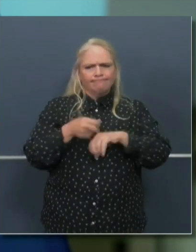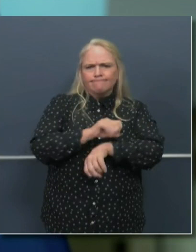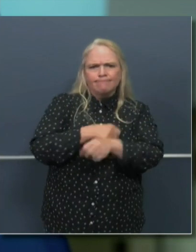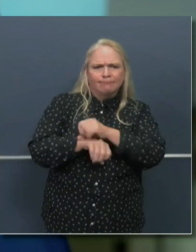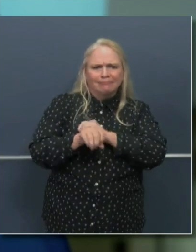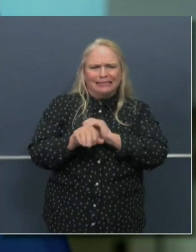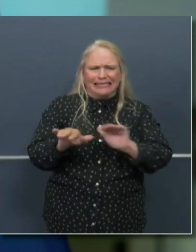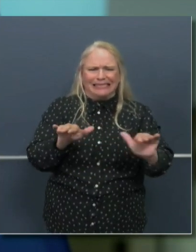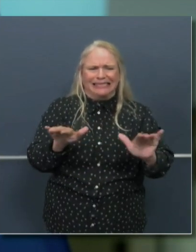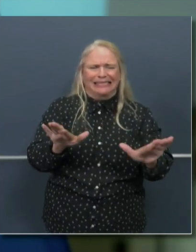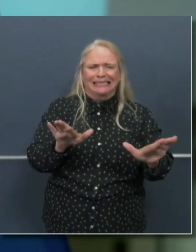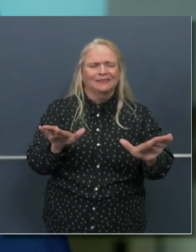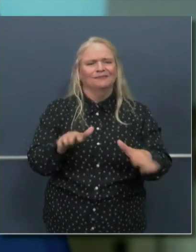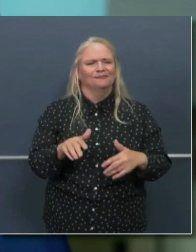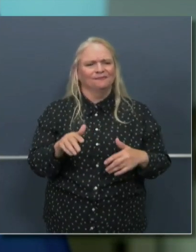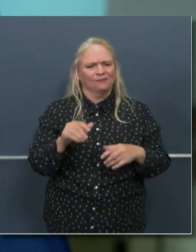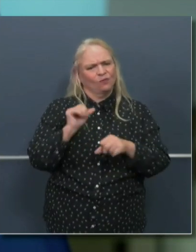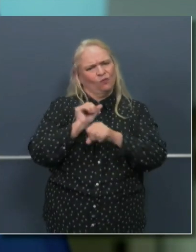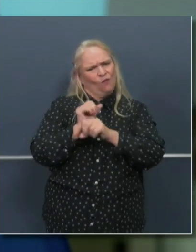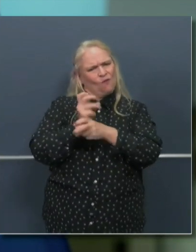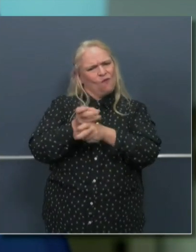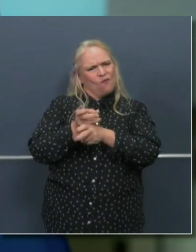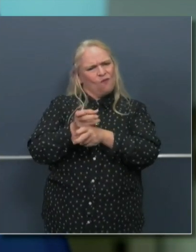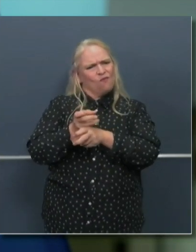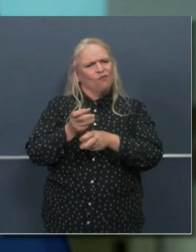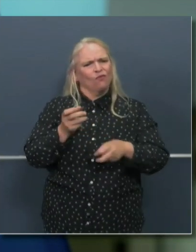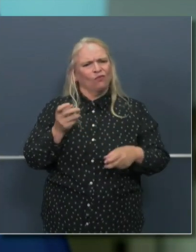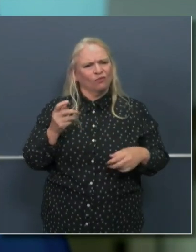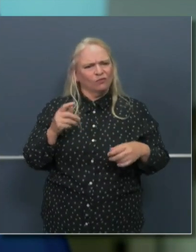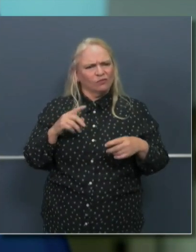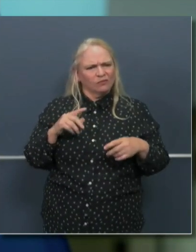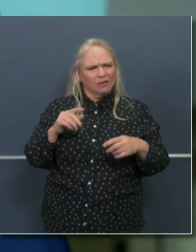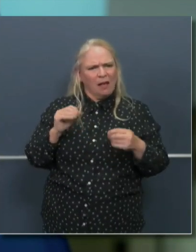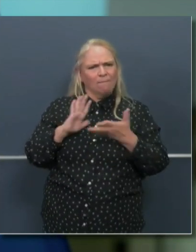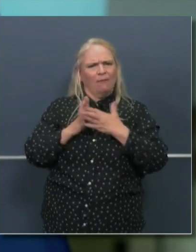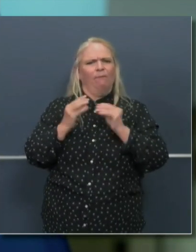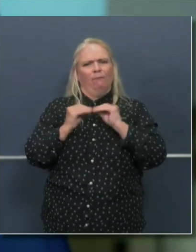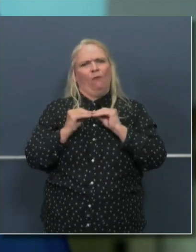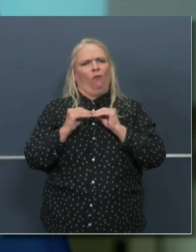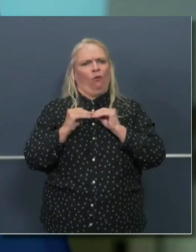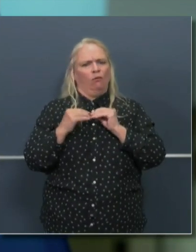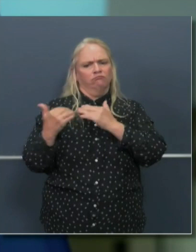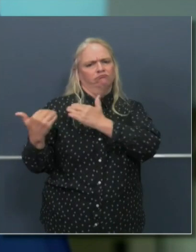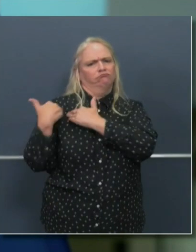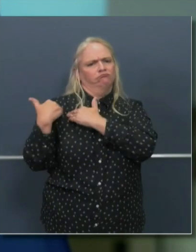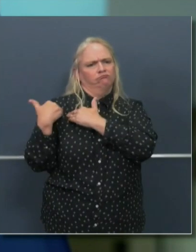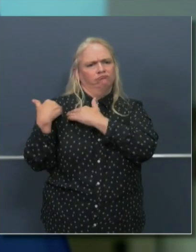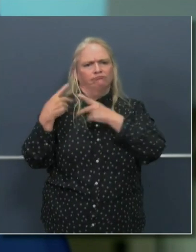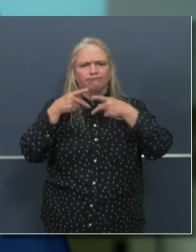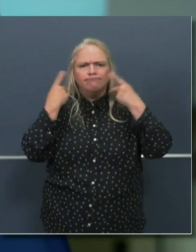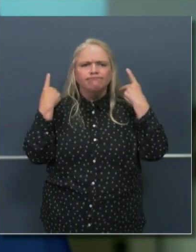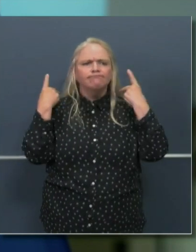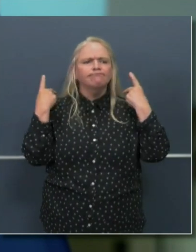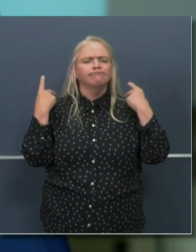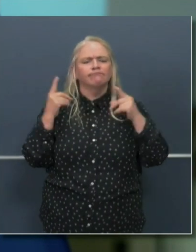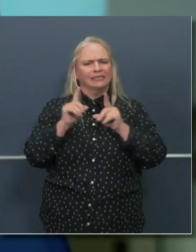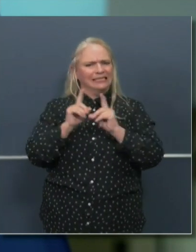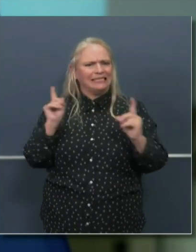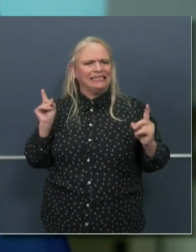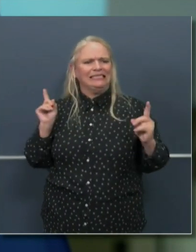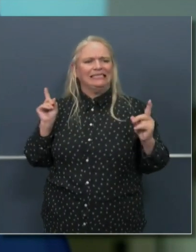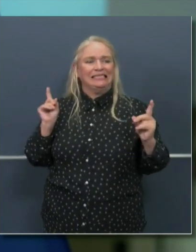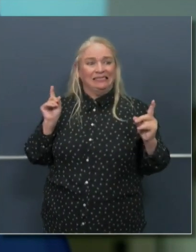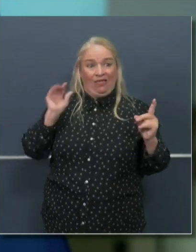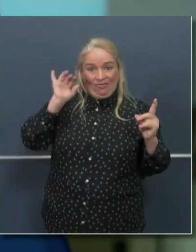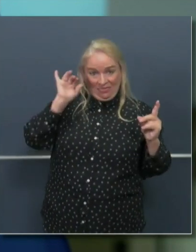practice the kind of personal responsibility as it relates to wearing face coverings and masks and physically distancing from others that will mitigate the